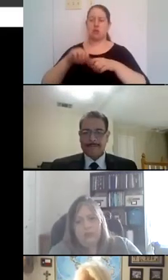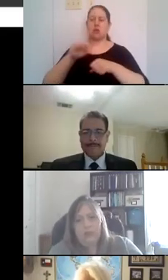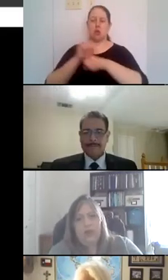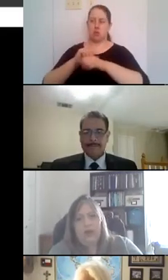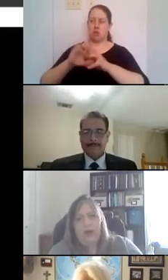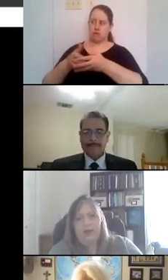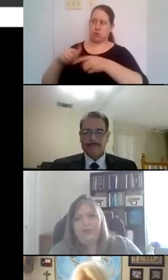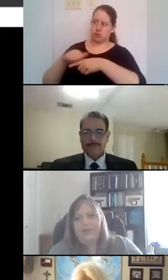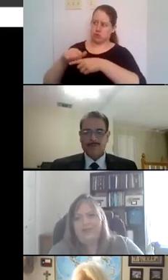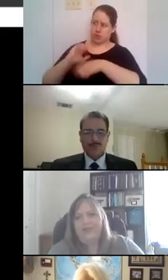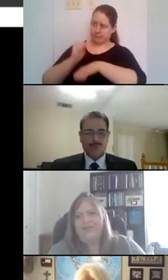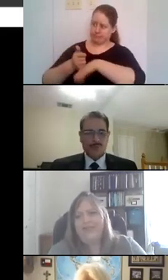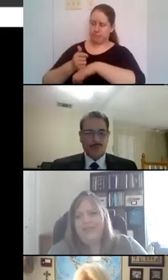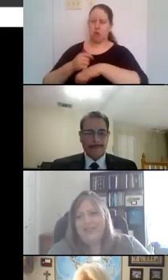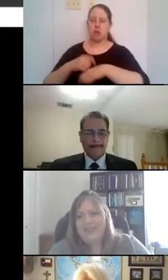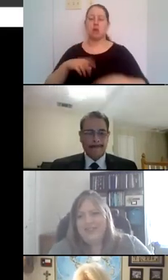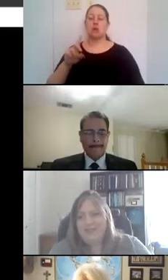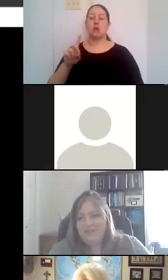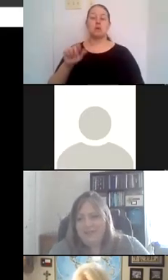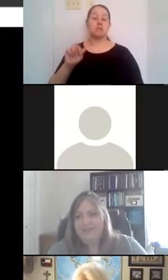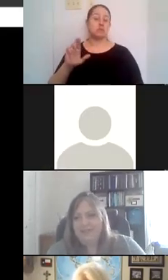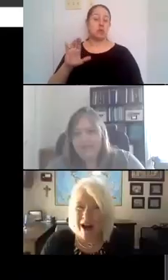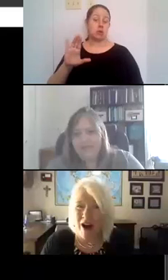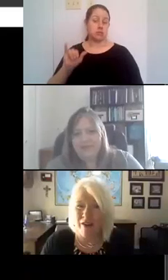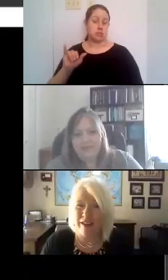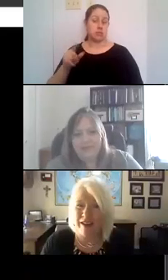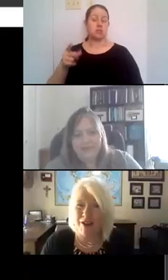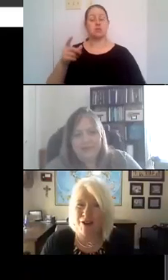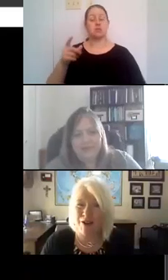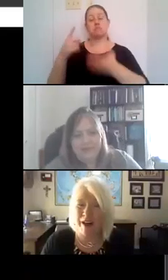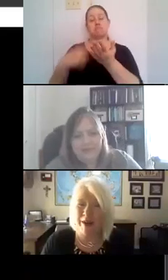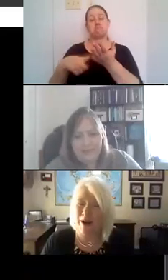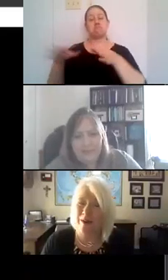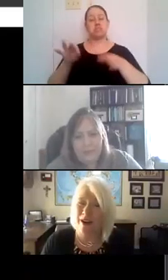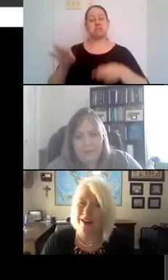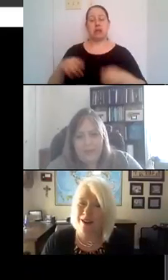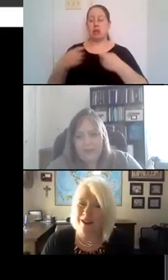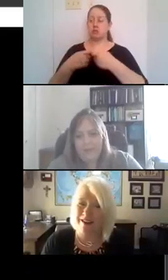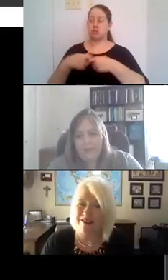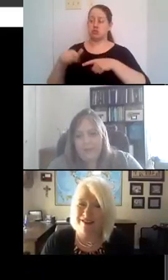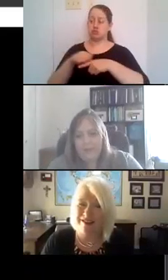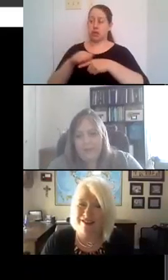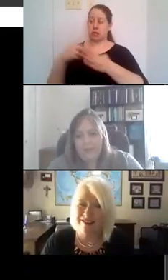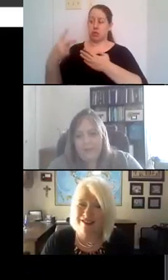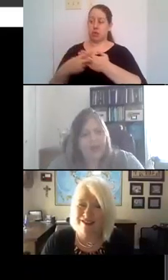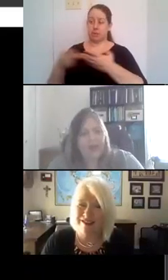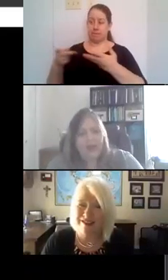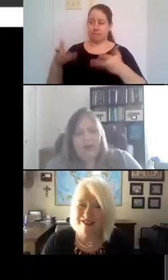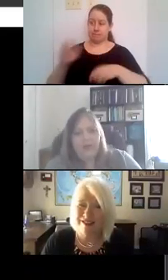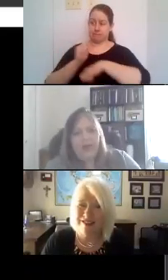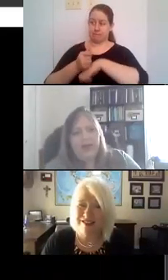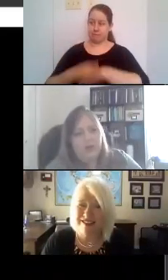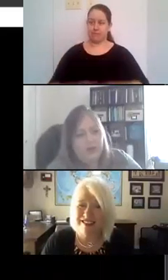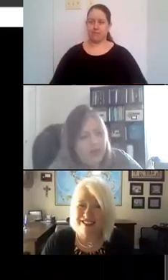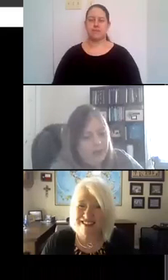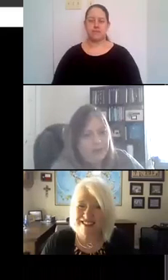going to pass it over to you if you want to tell us a little bit about the electrical training program you guys are doing.